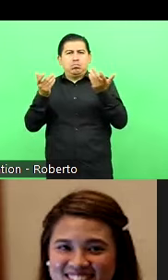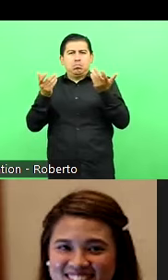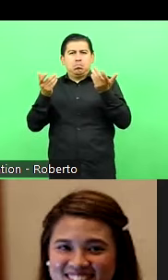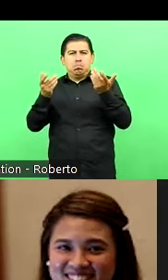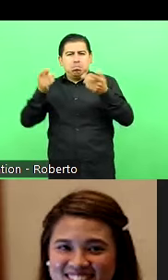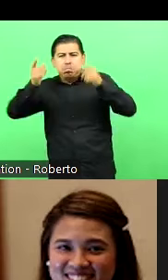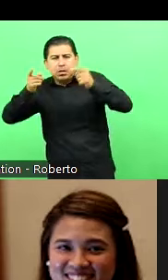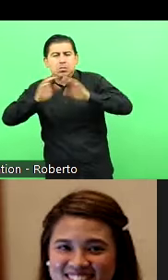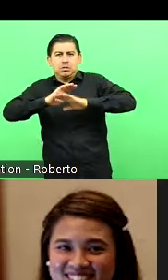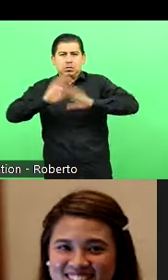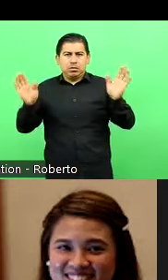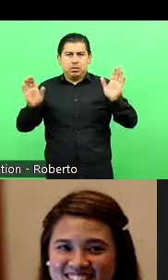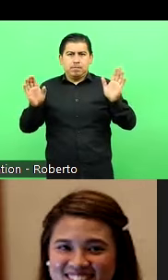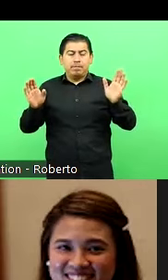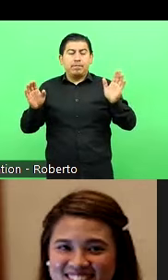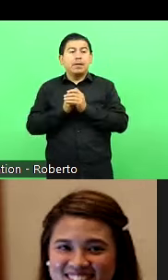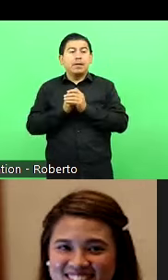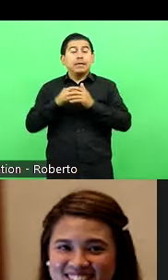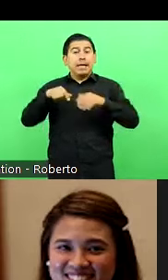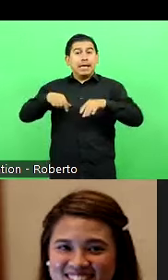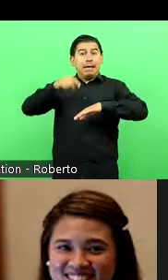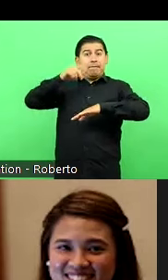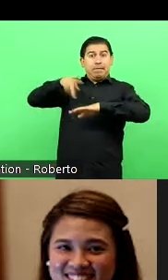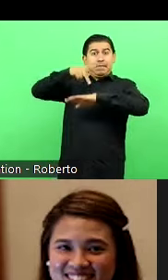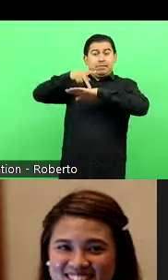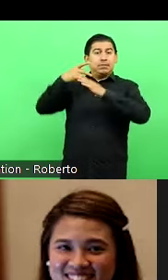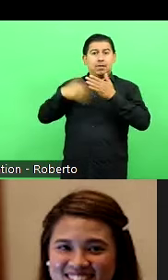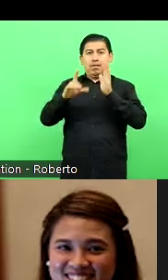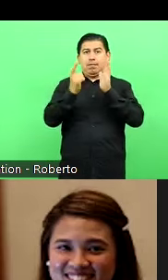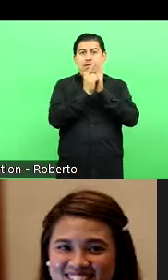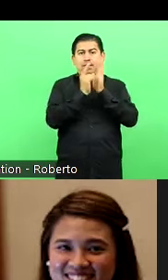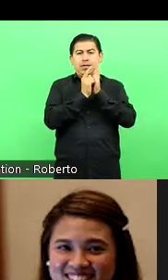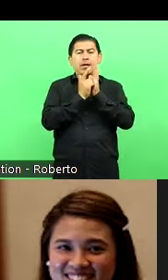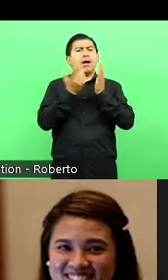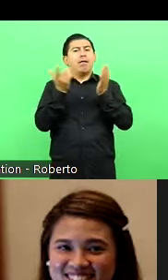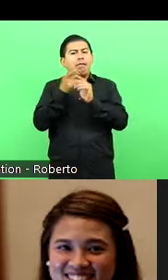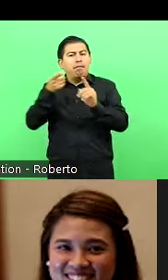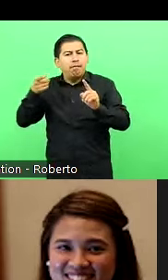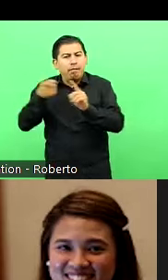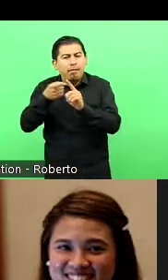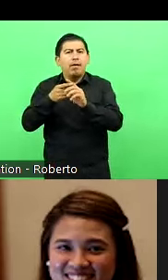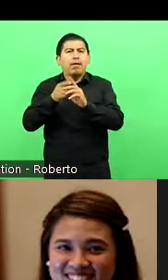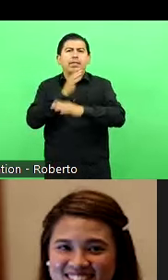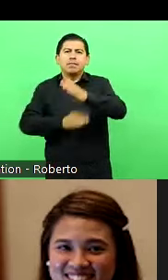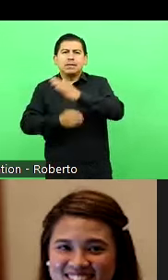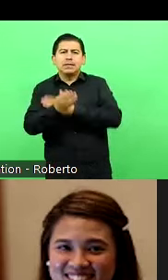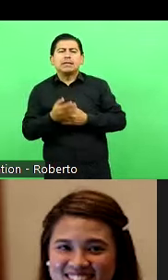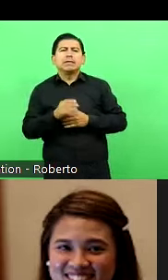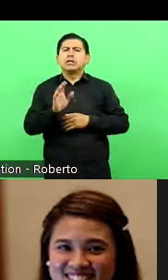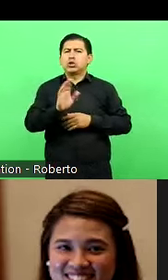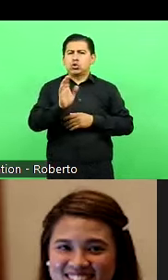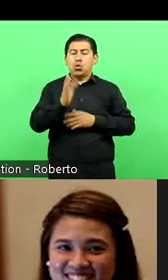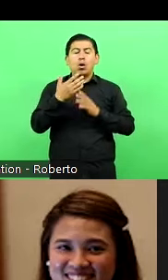programs for persons with disability, part of its policy statement is that there is no one should be